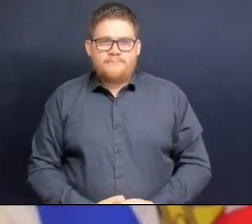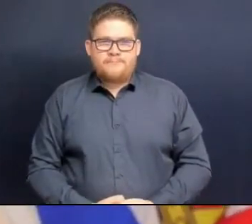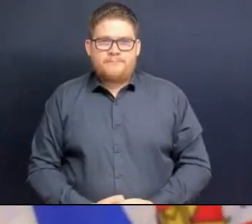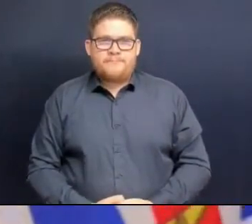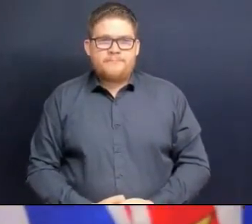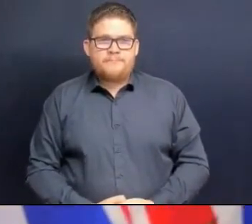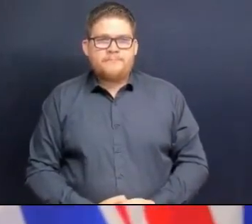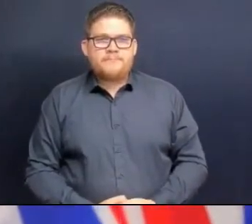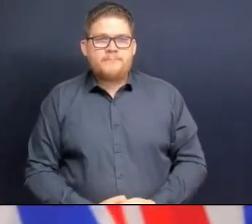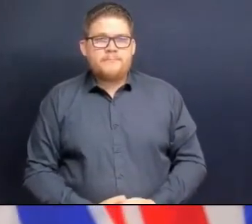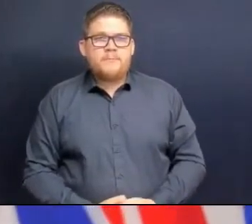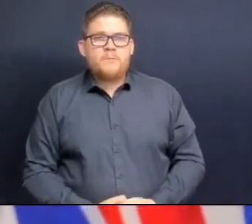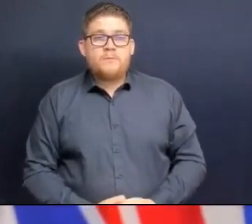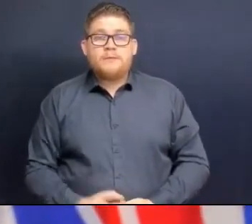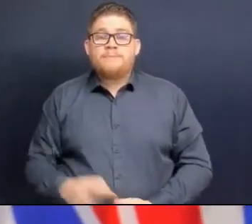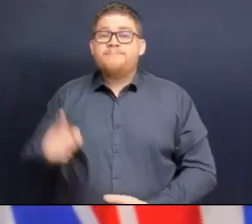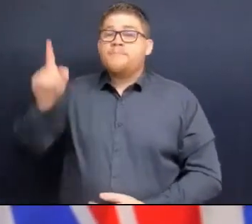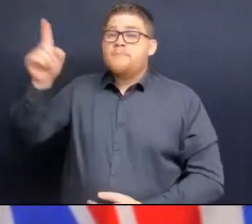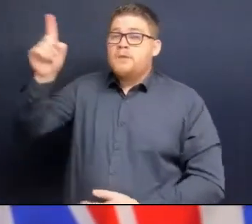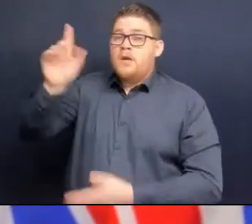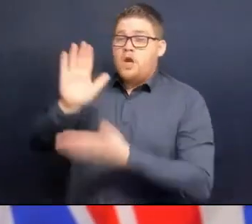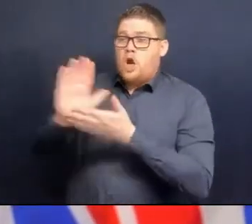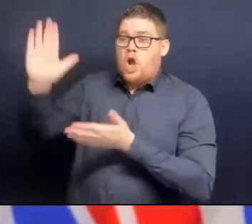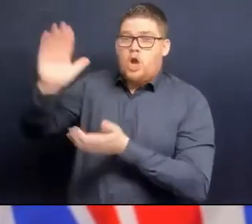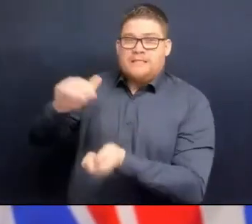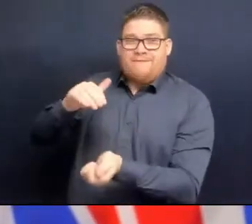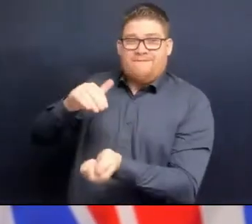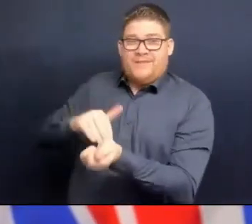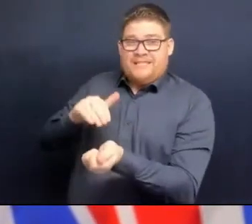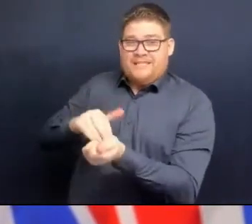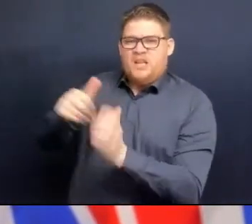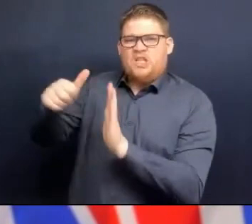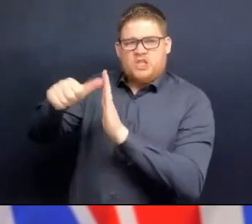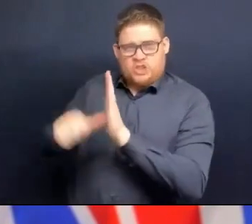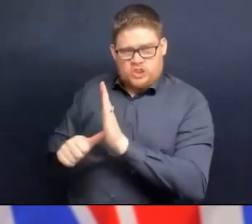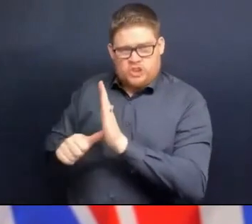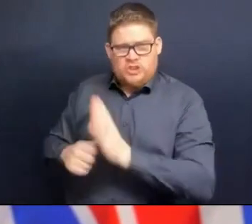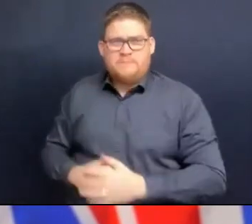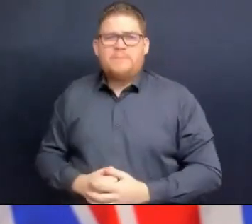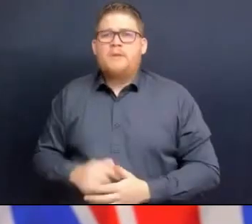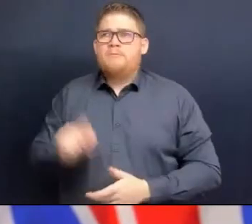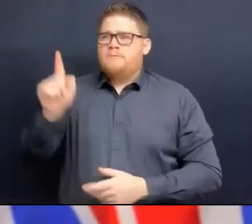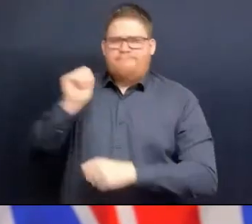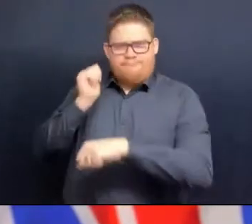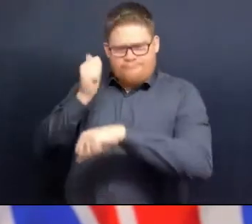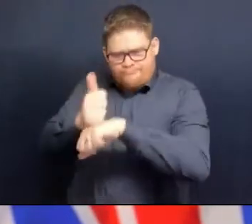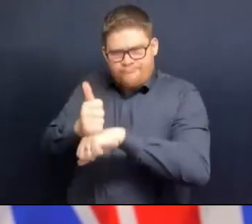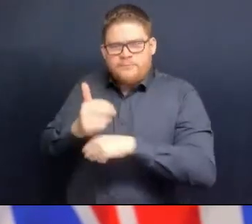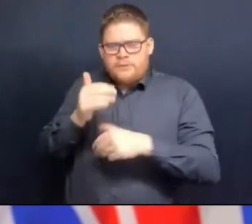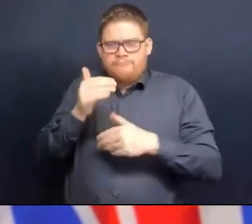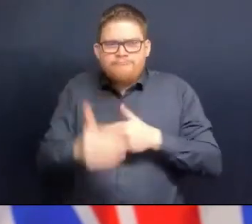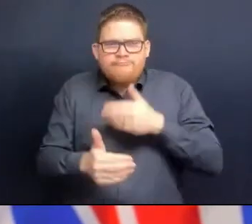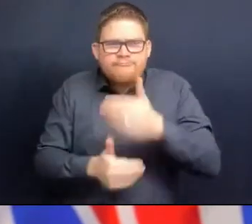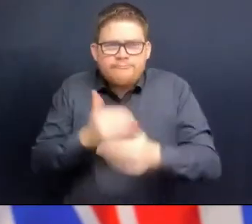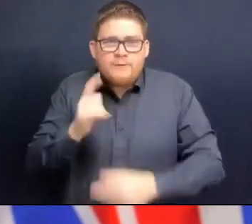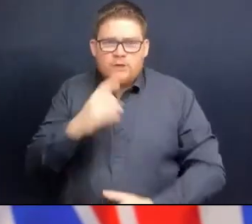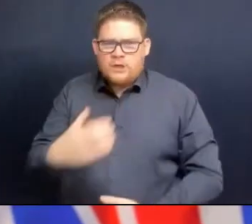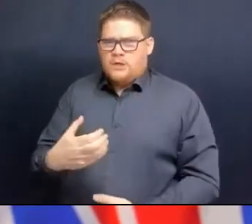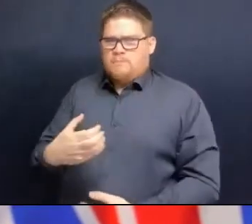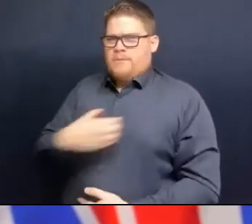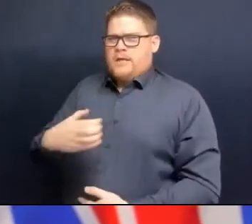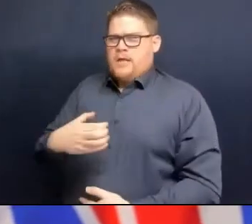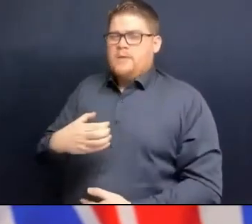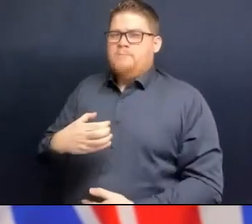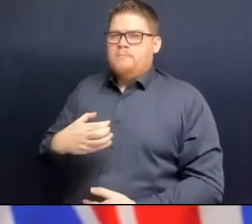And yes, the college has a process to deal with complaints, the College of Physicians and Surgeons and the other colleges. I would say that, as you know, we announced